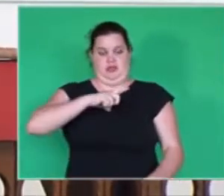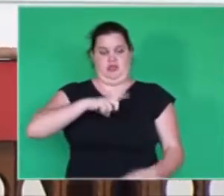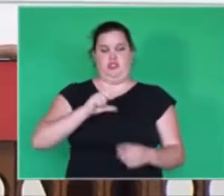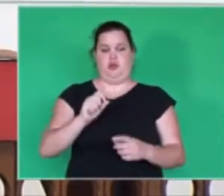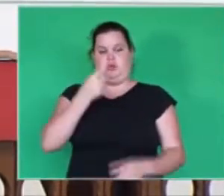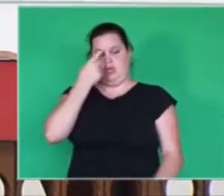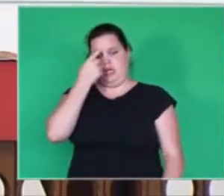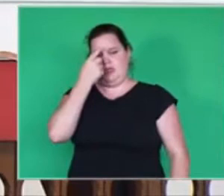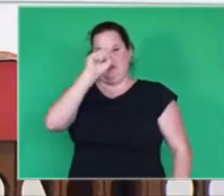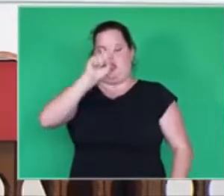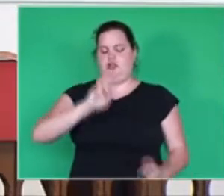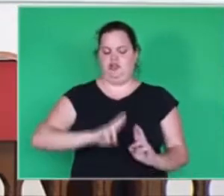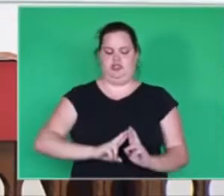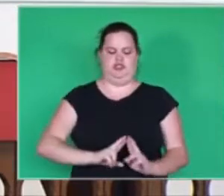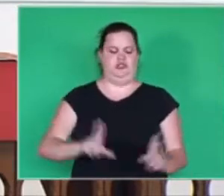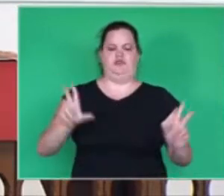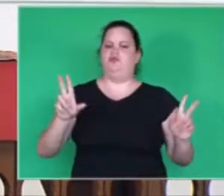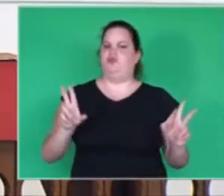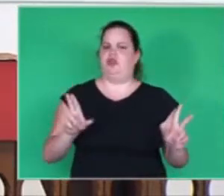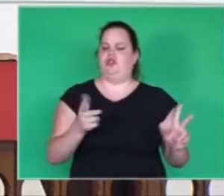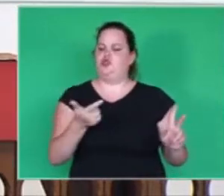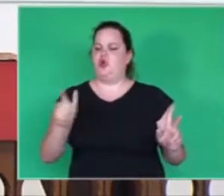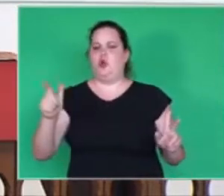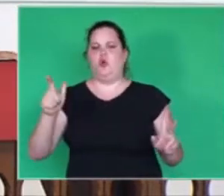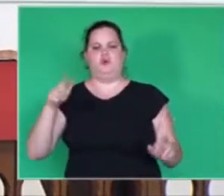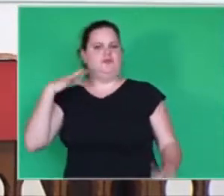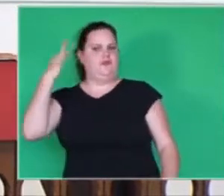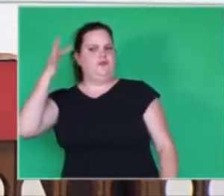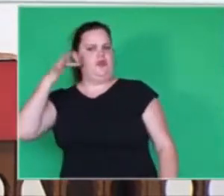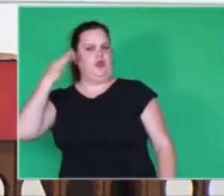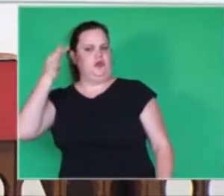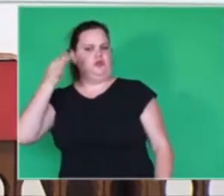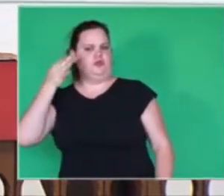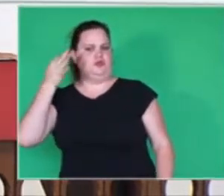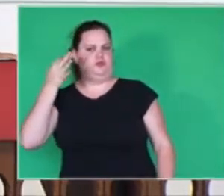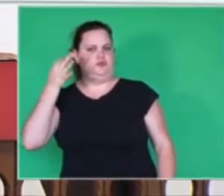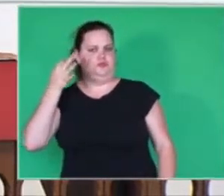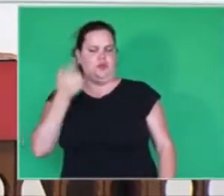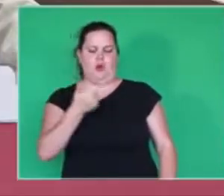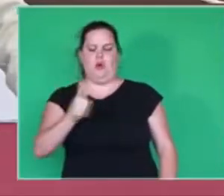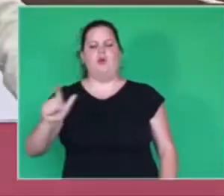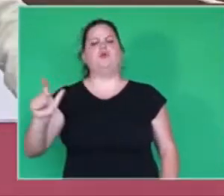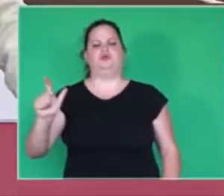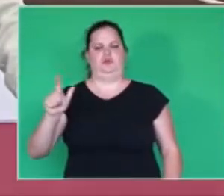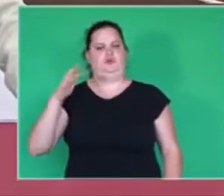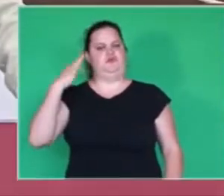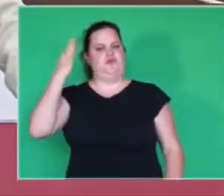They had a different idea from the other philosophers who came before them.